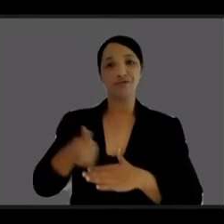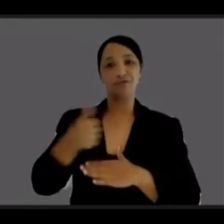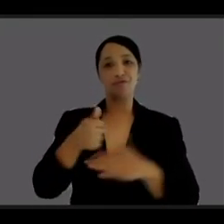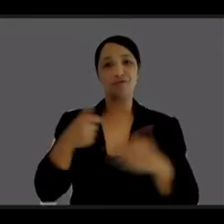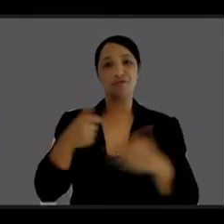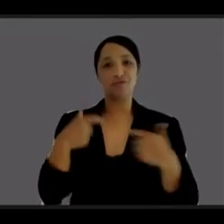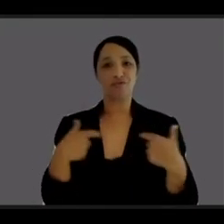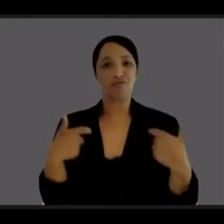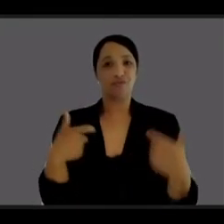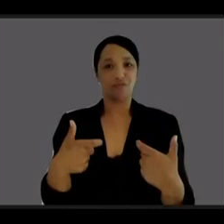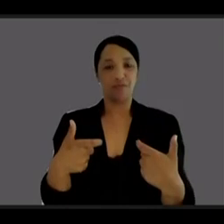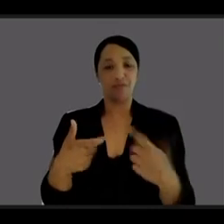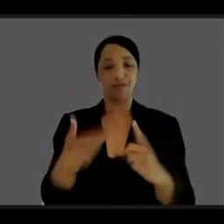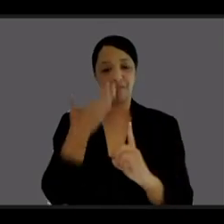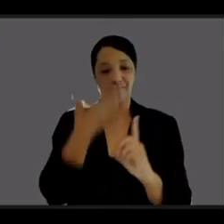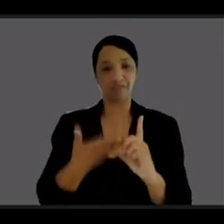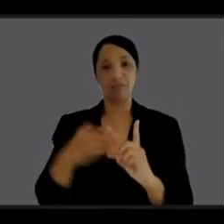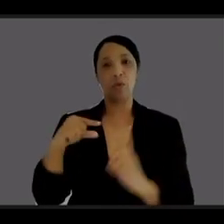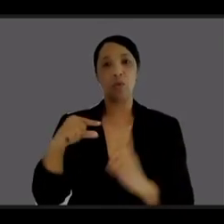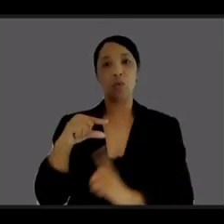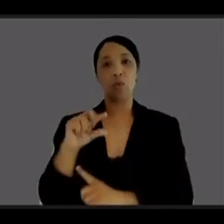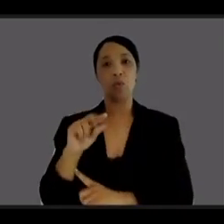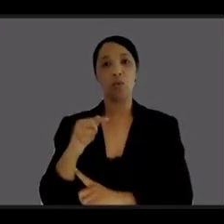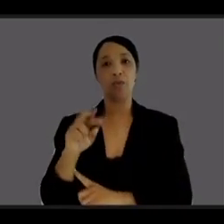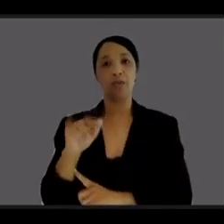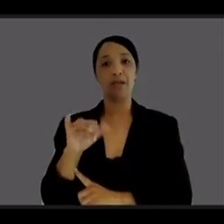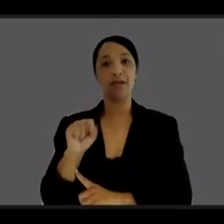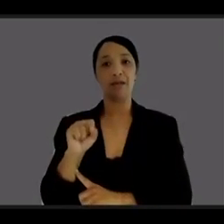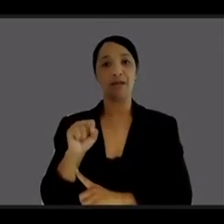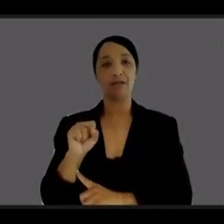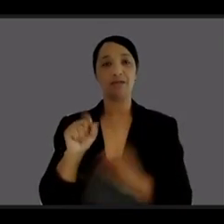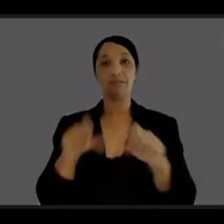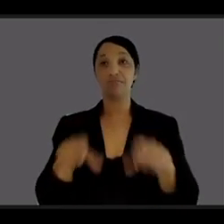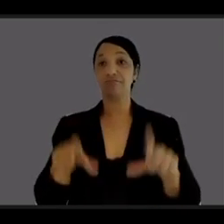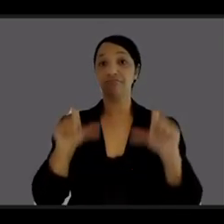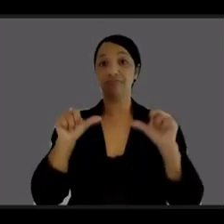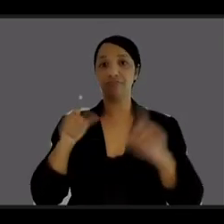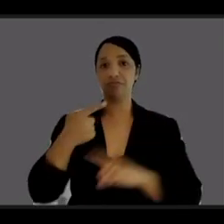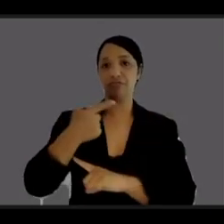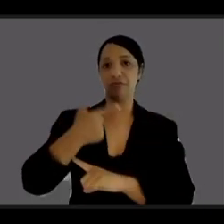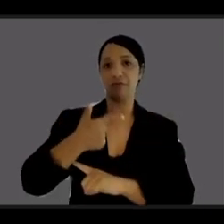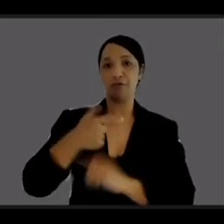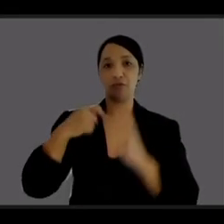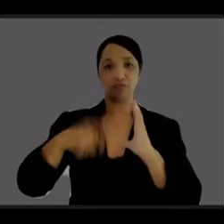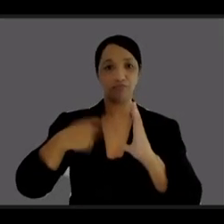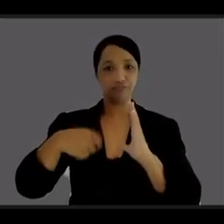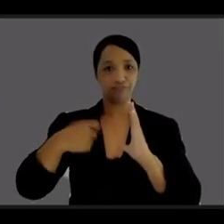Guterres, who will deliver a video address. Peace.